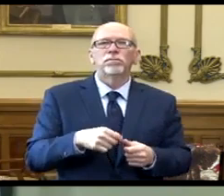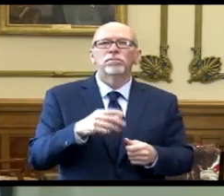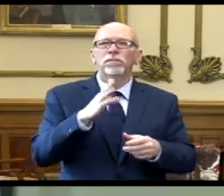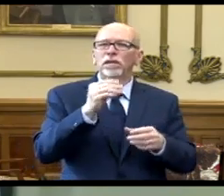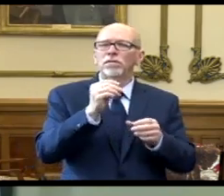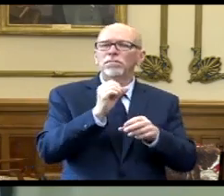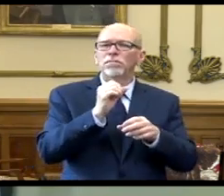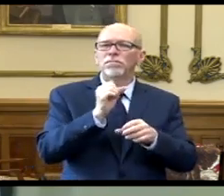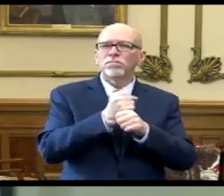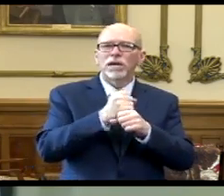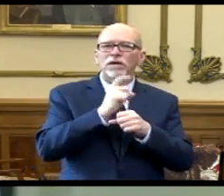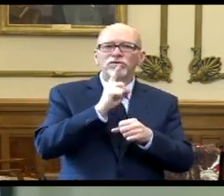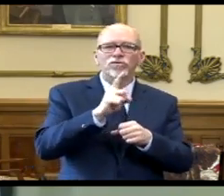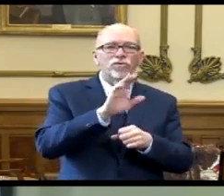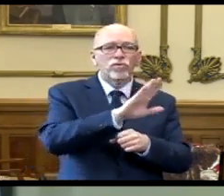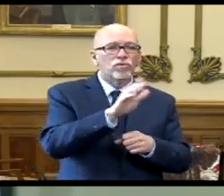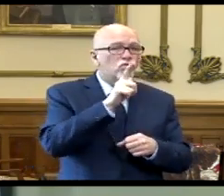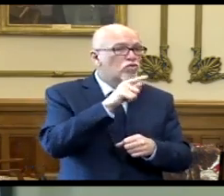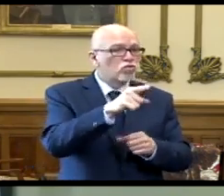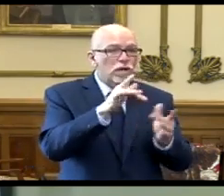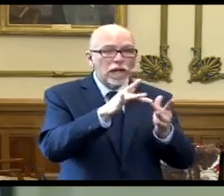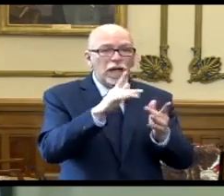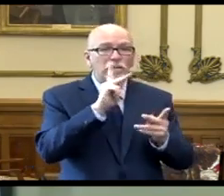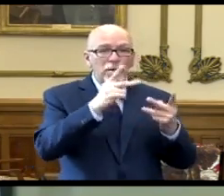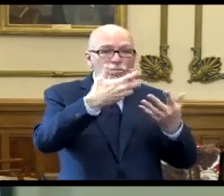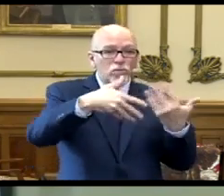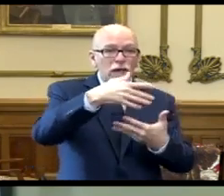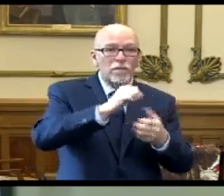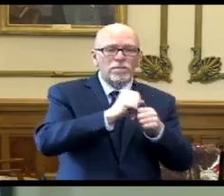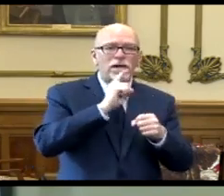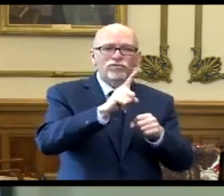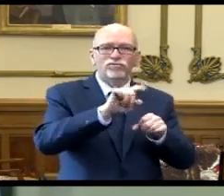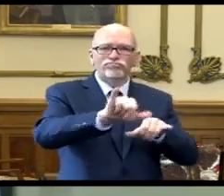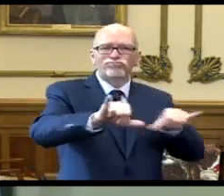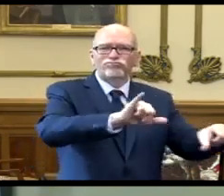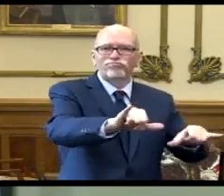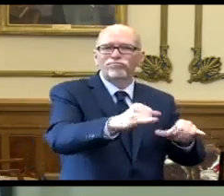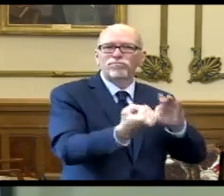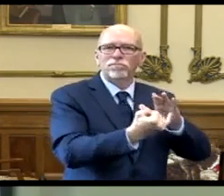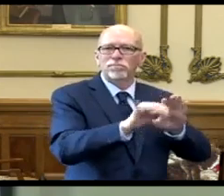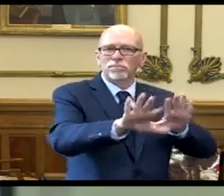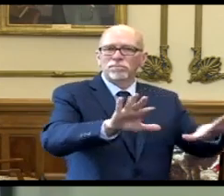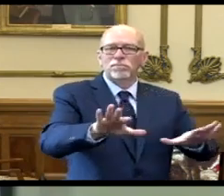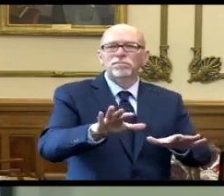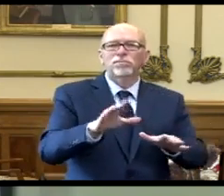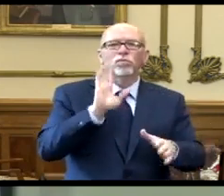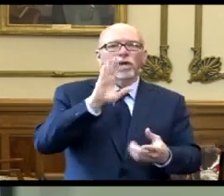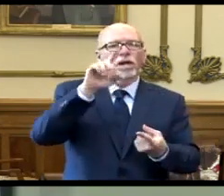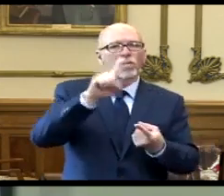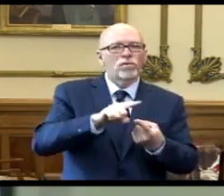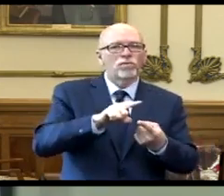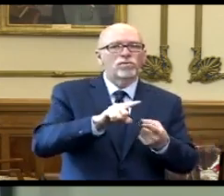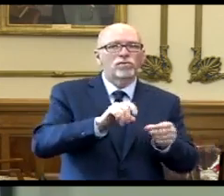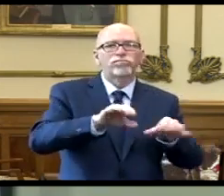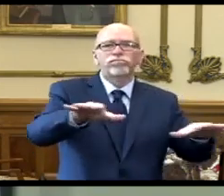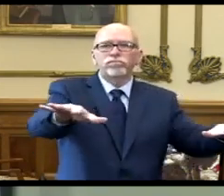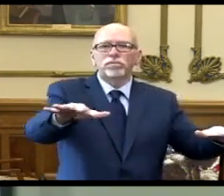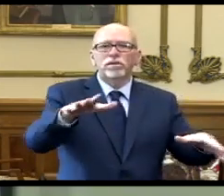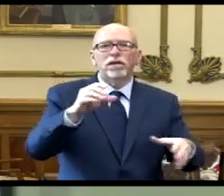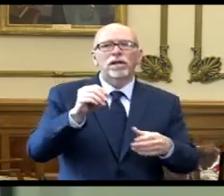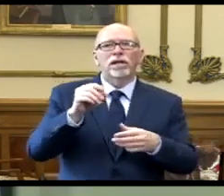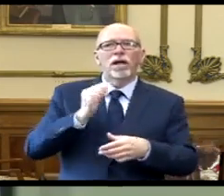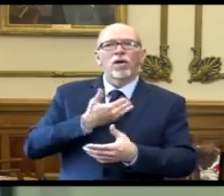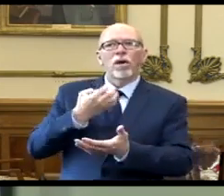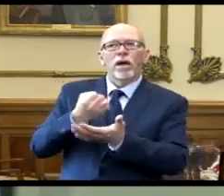and get any of their contacts into quarantine to reduce the transmission, and yet allowing kind of